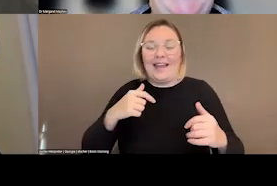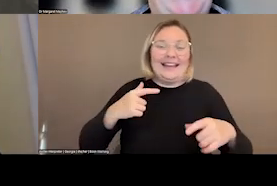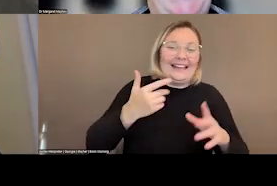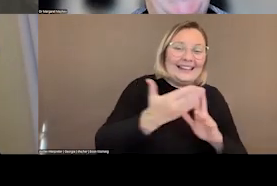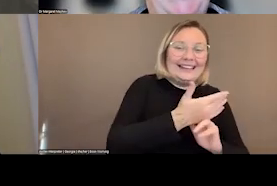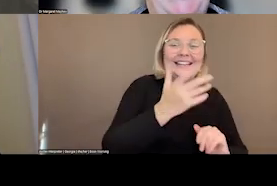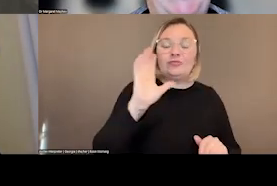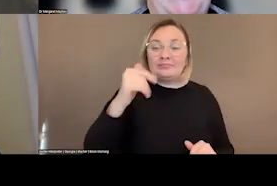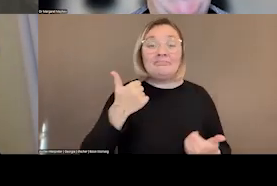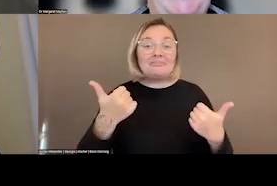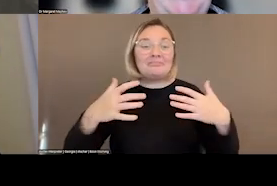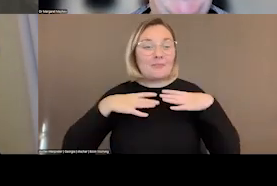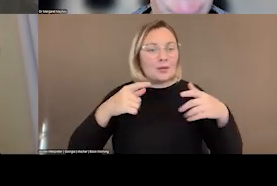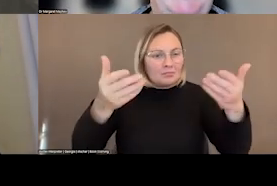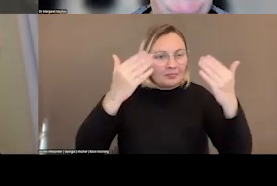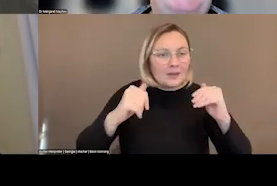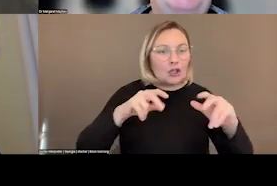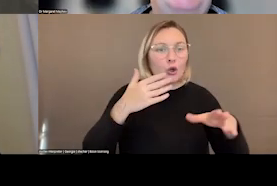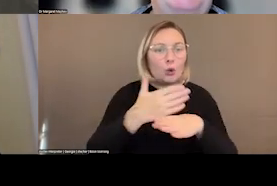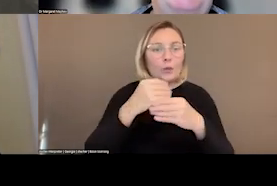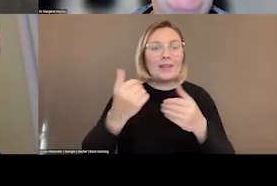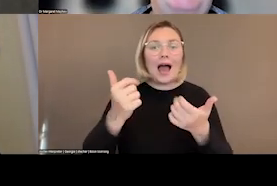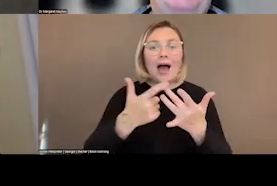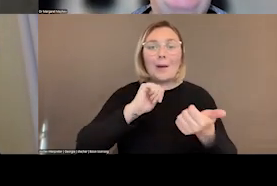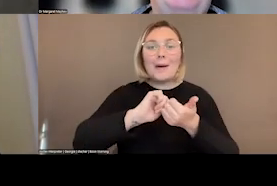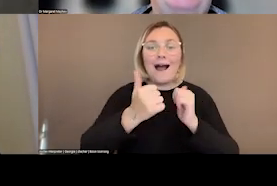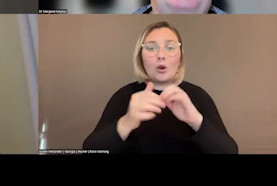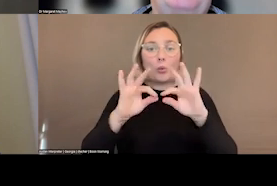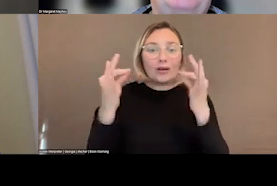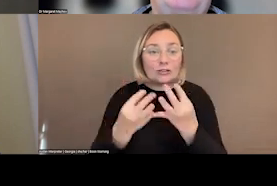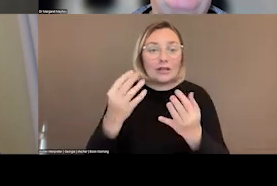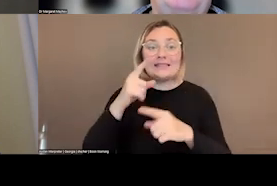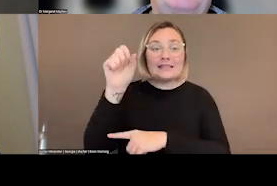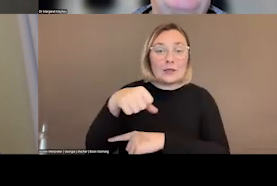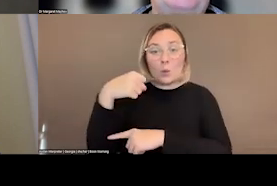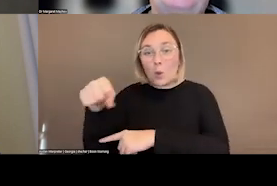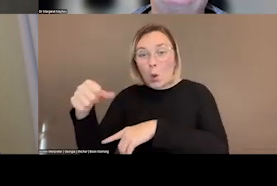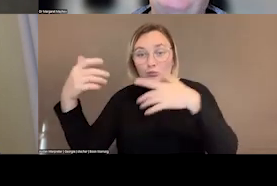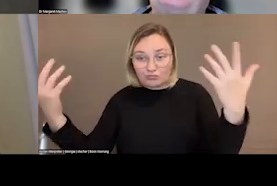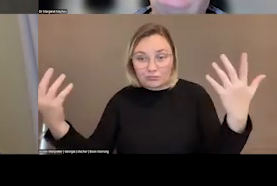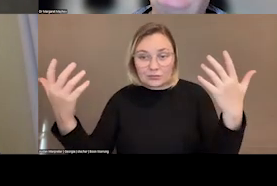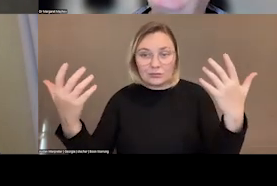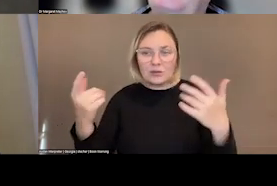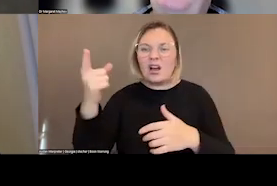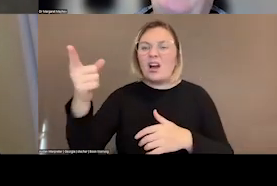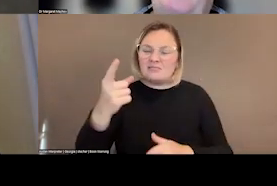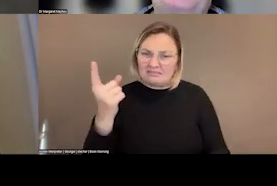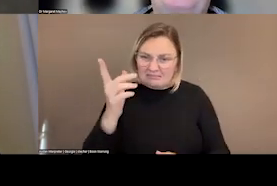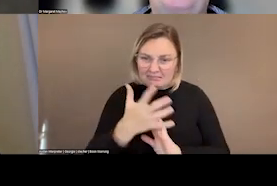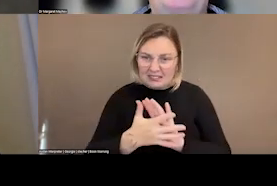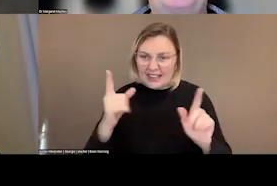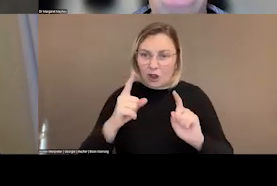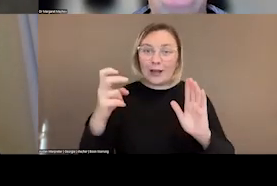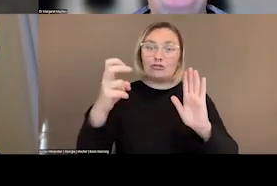all. Are you working with other partner organizations as part of this project? Yes, no. So that's Again, like, is that going to be like